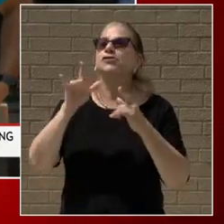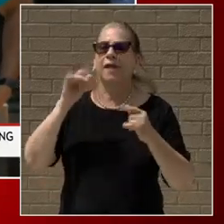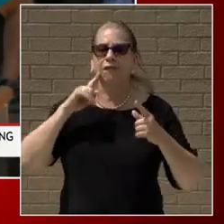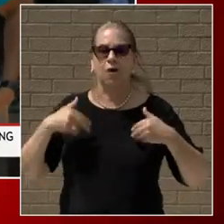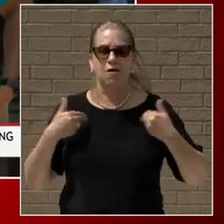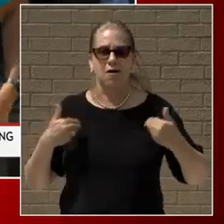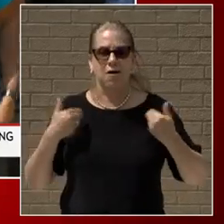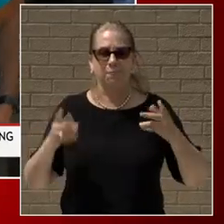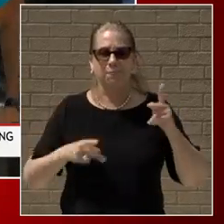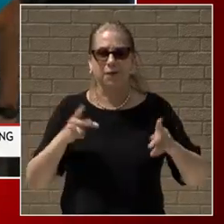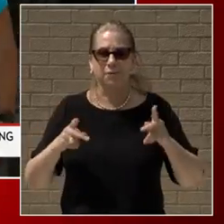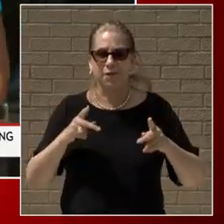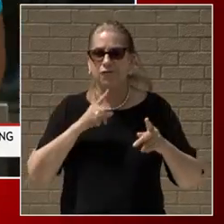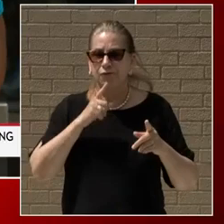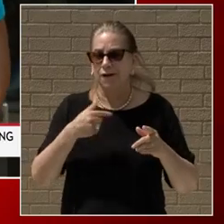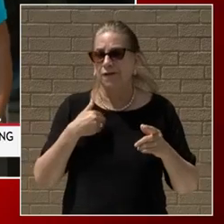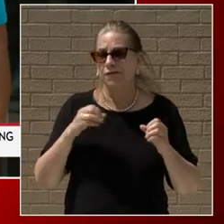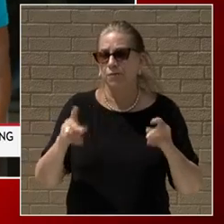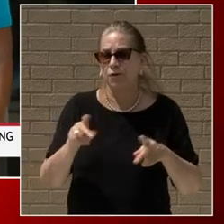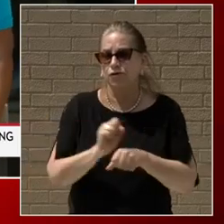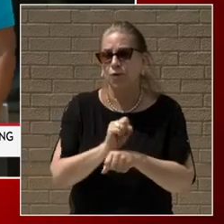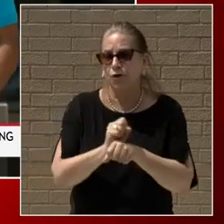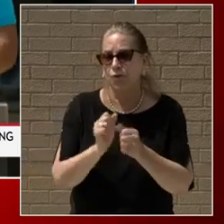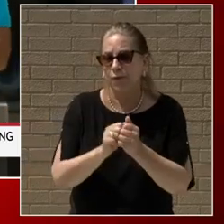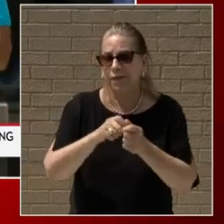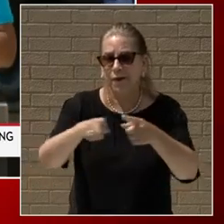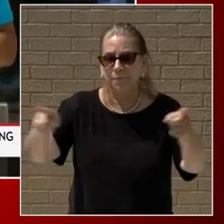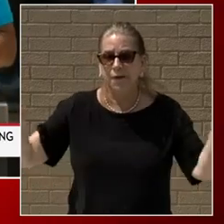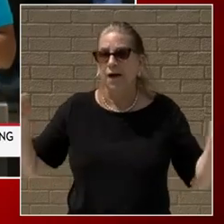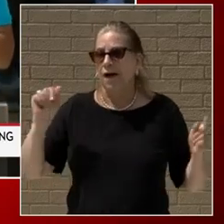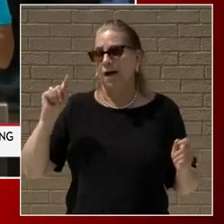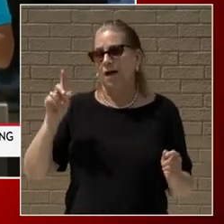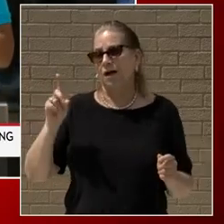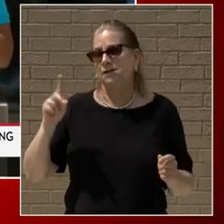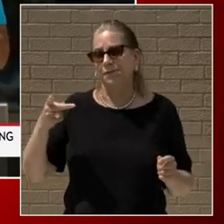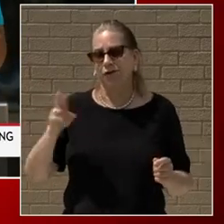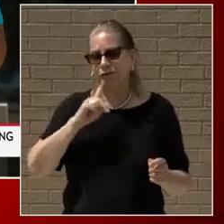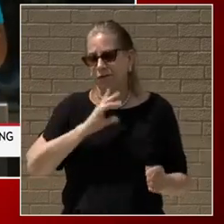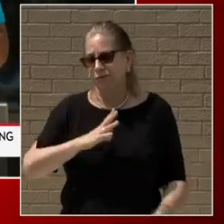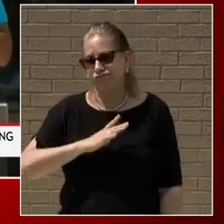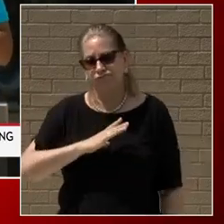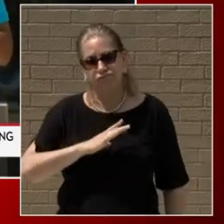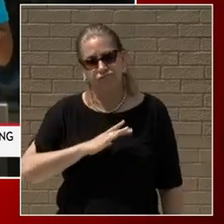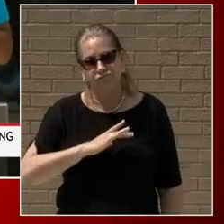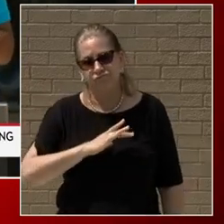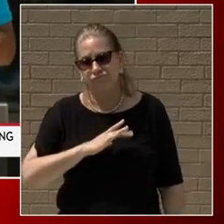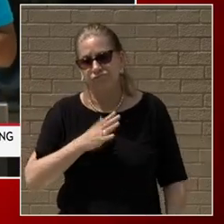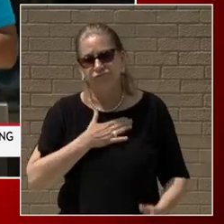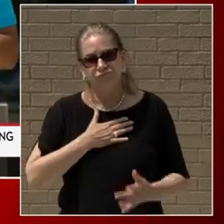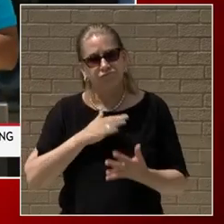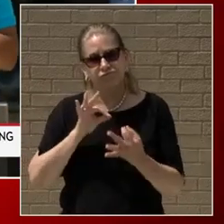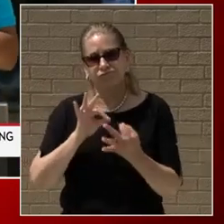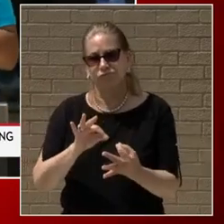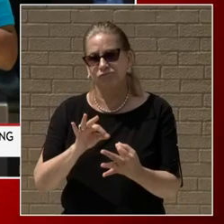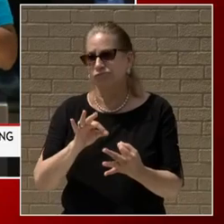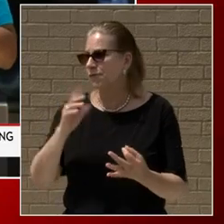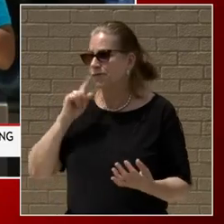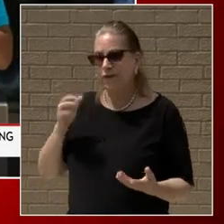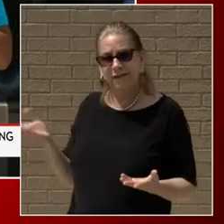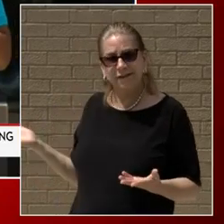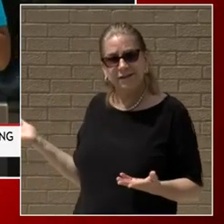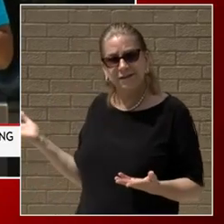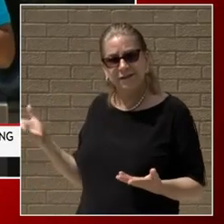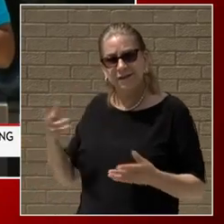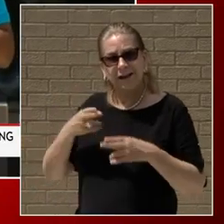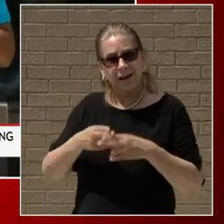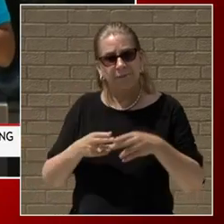the ability to work with him while I was at DPR. It's absolutely fitting for this site to be named after someone